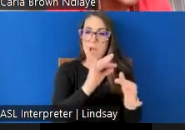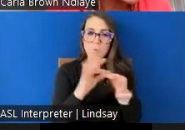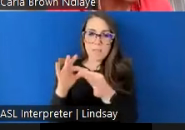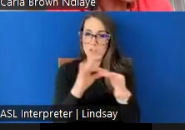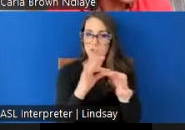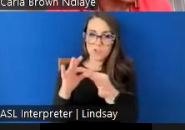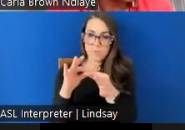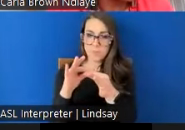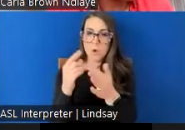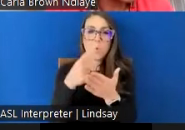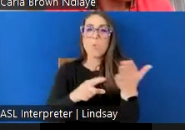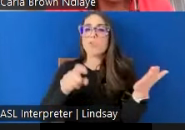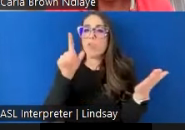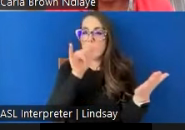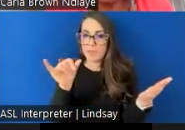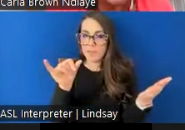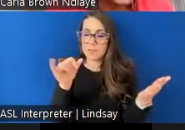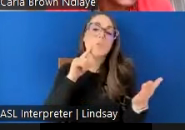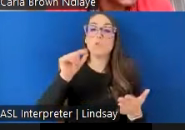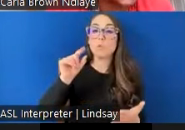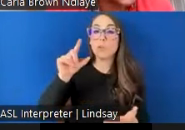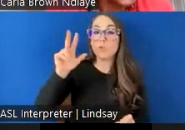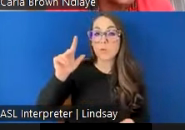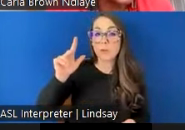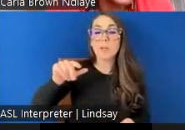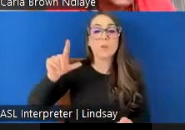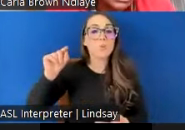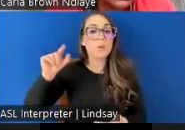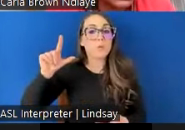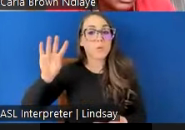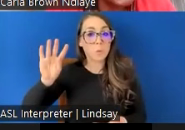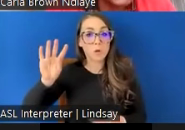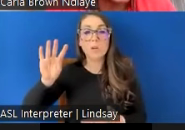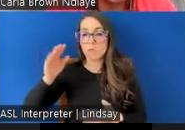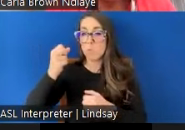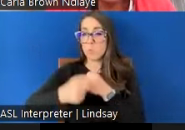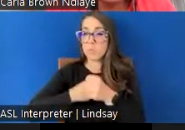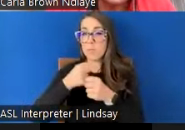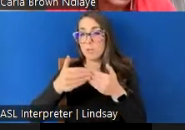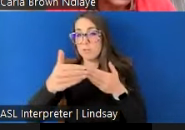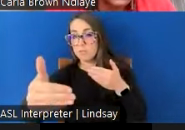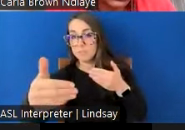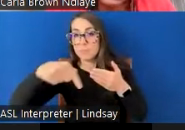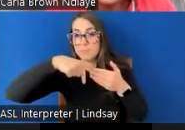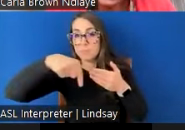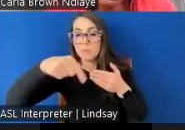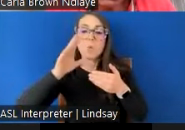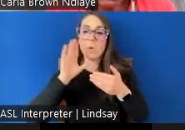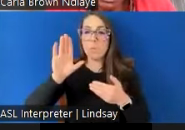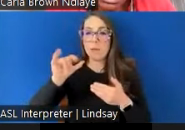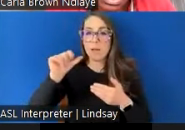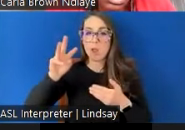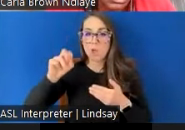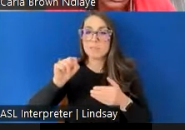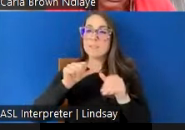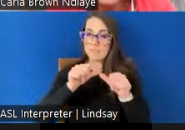itself. So for 2023, 2024, over the next year, we're going to continue to look at the bylaws and internally look at some of